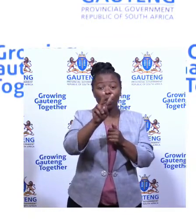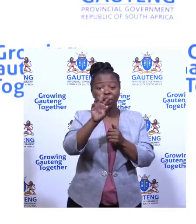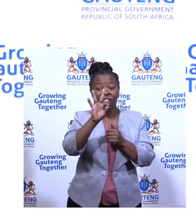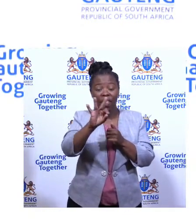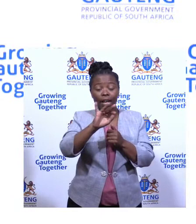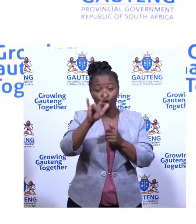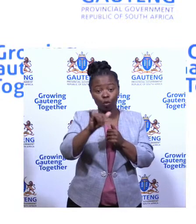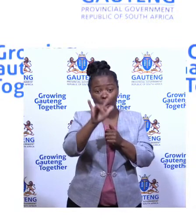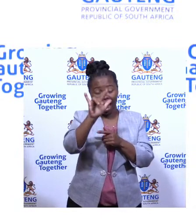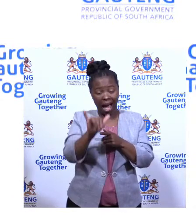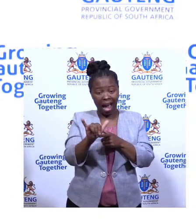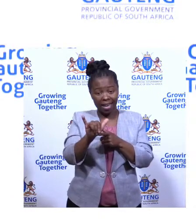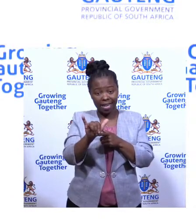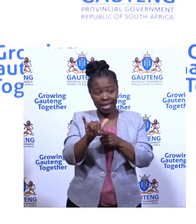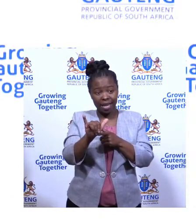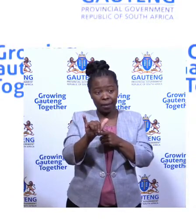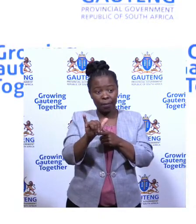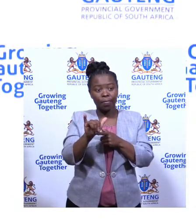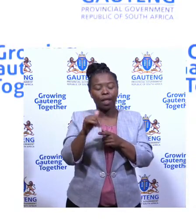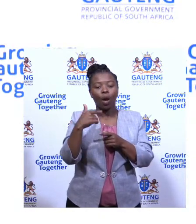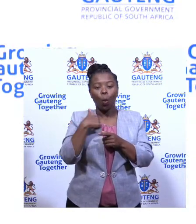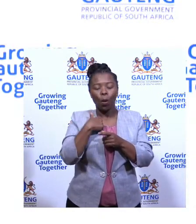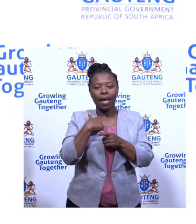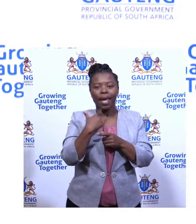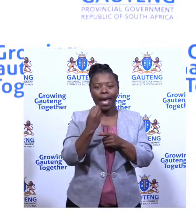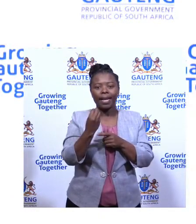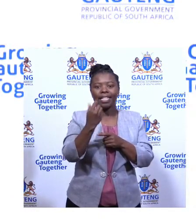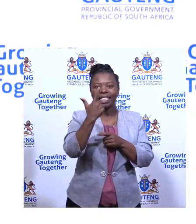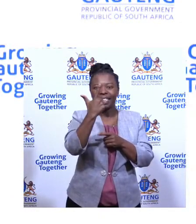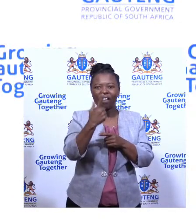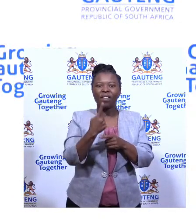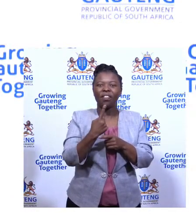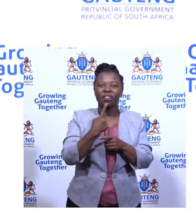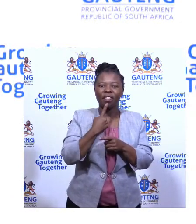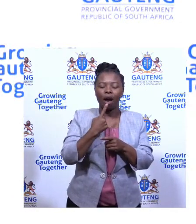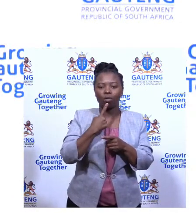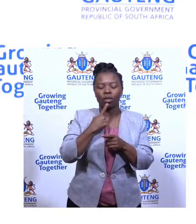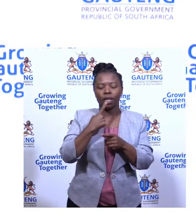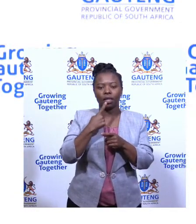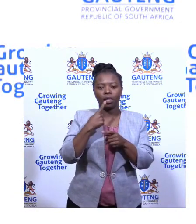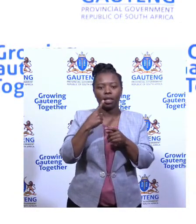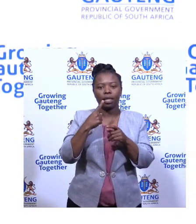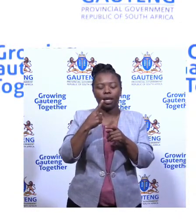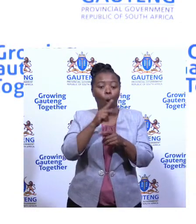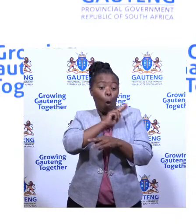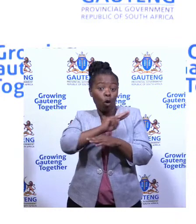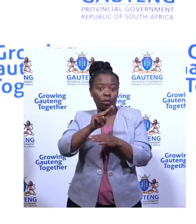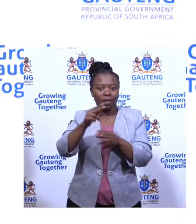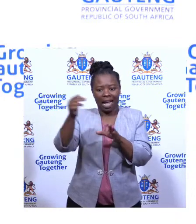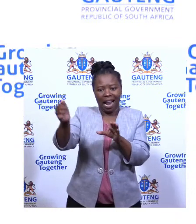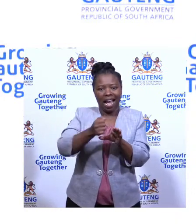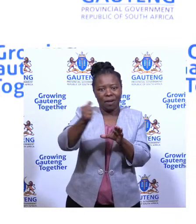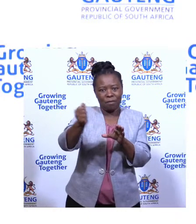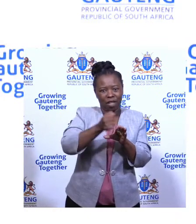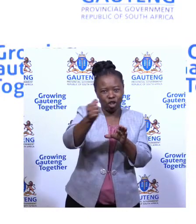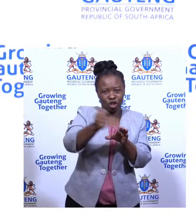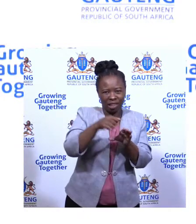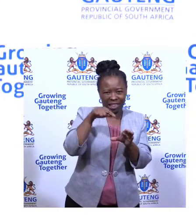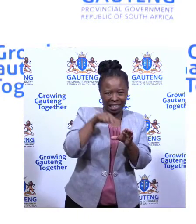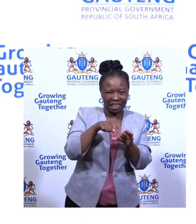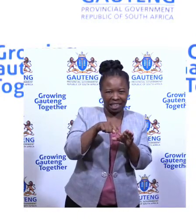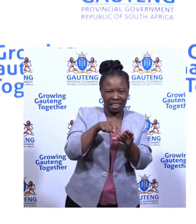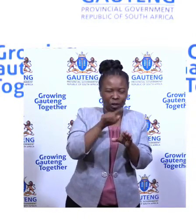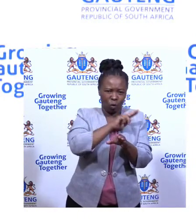of July, we had 7,000 hospital admissions. And that